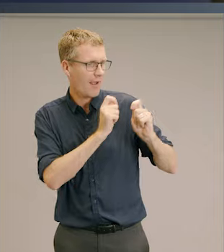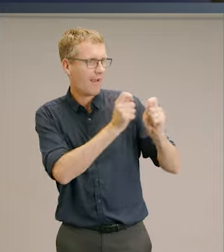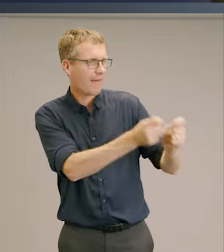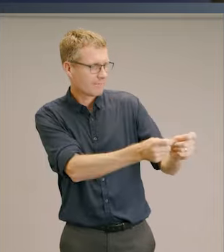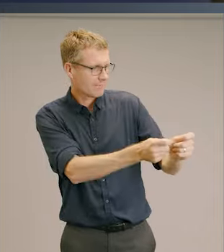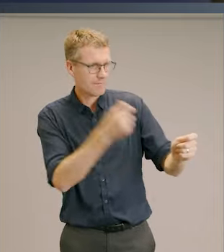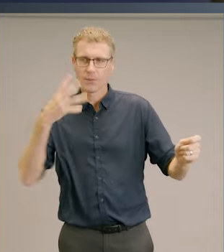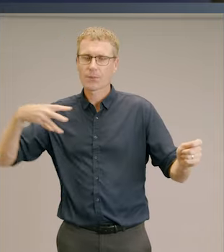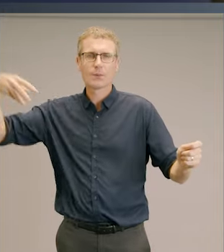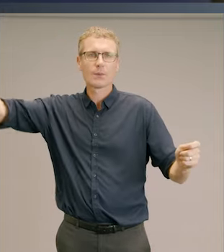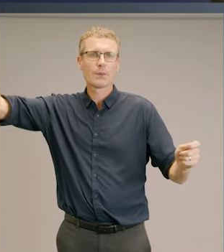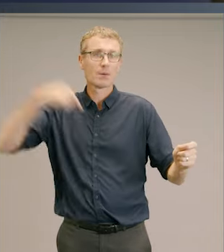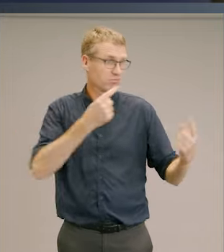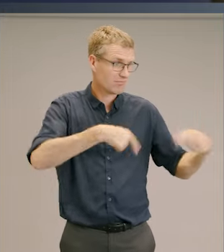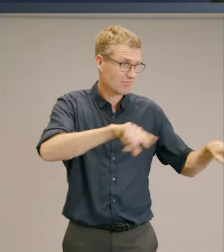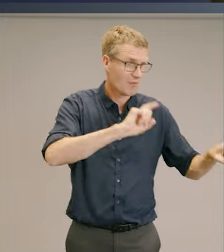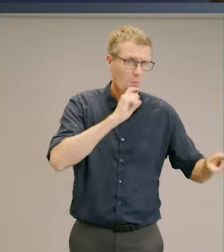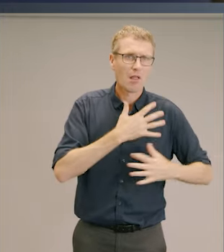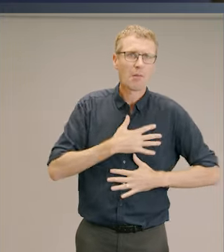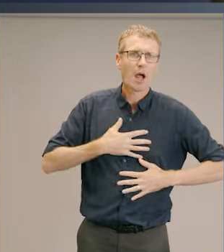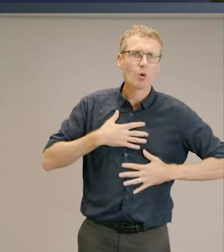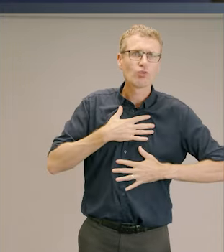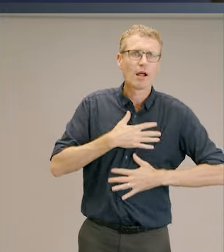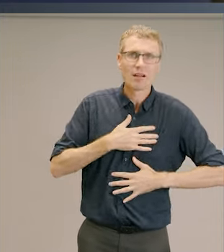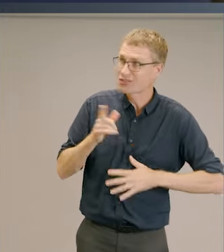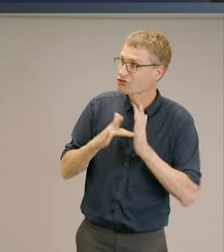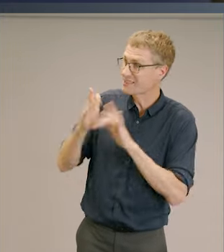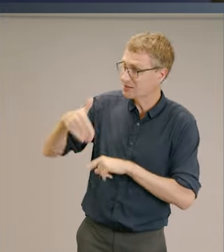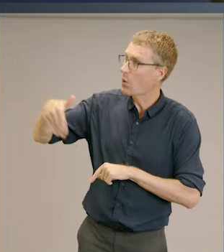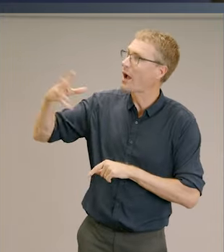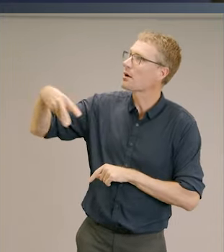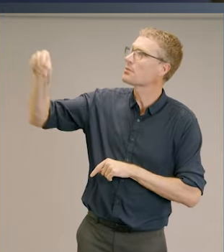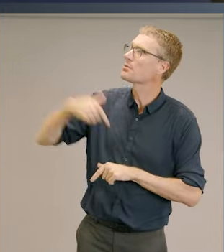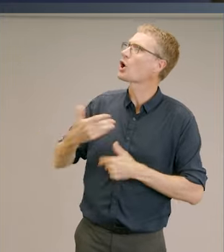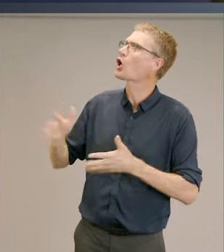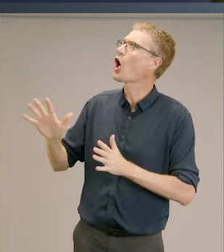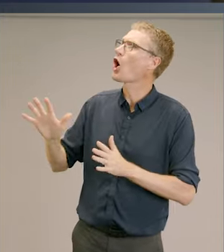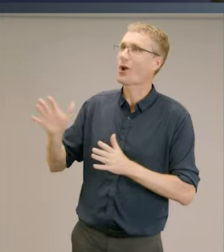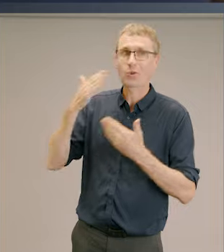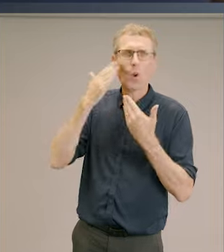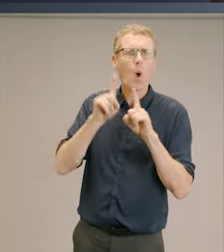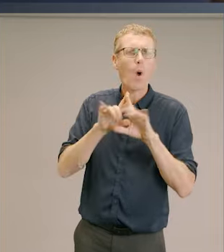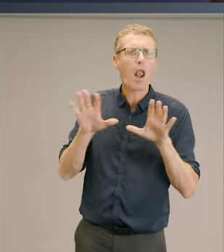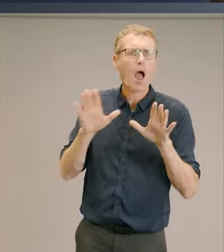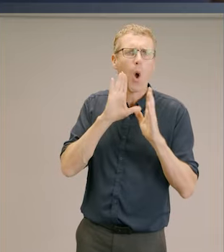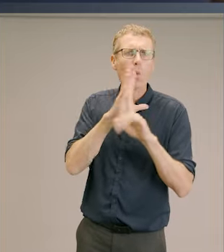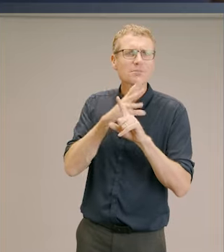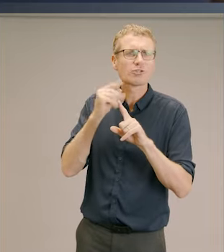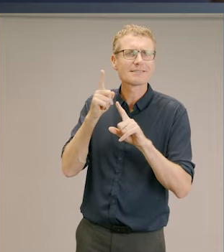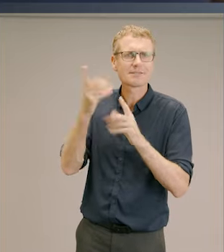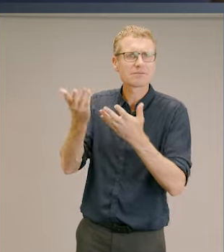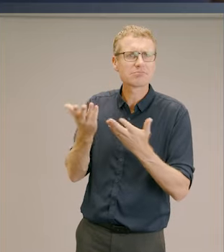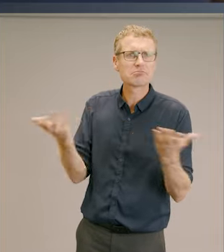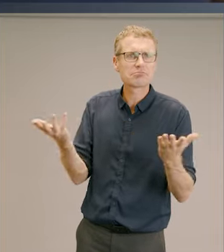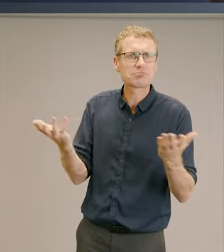emotional the disciples would have been knowing that Jesus was actually going back up to heaven and they were going to be without him. They didn't know what it was going to be